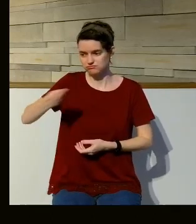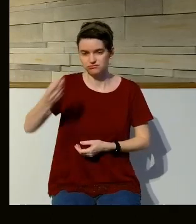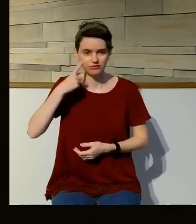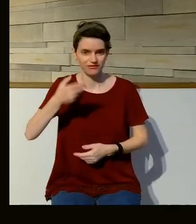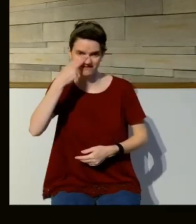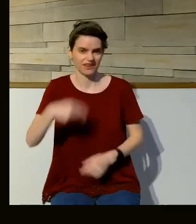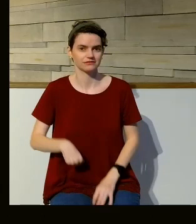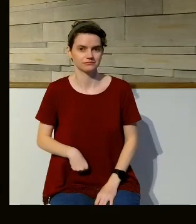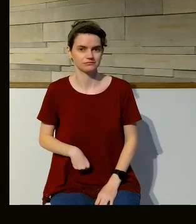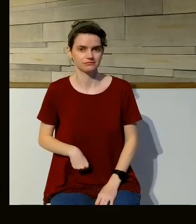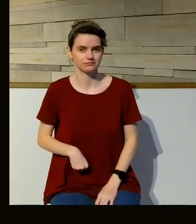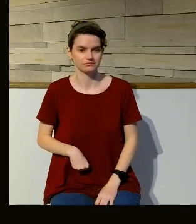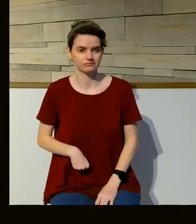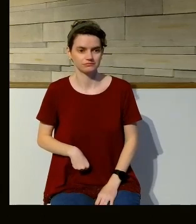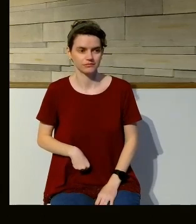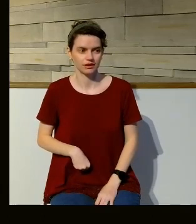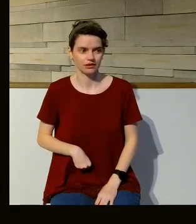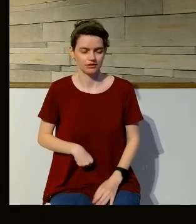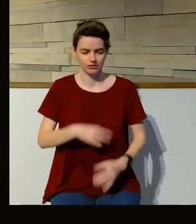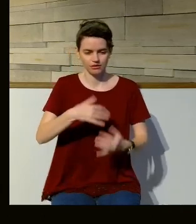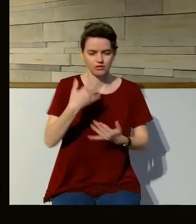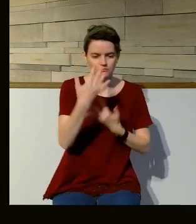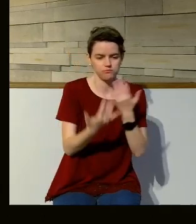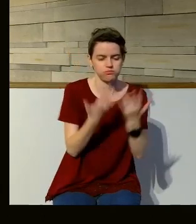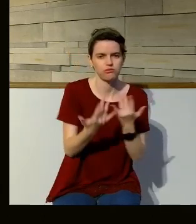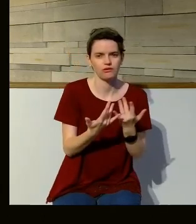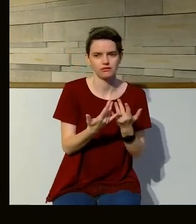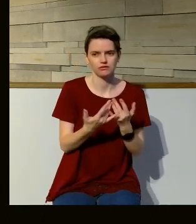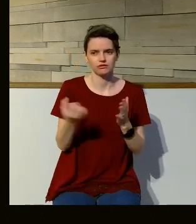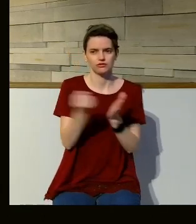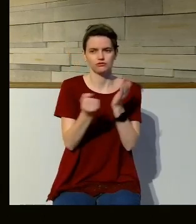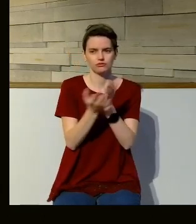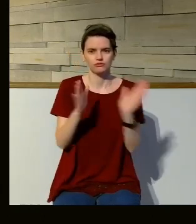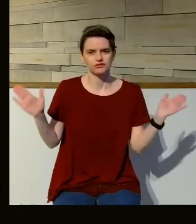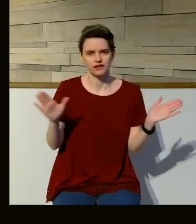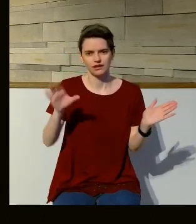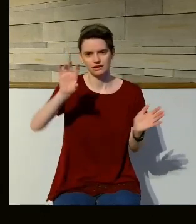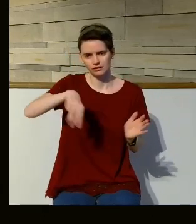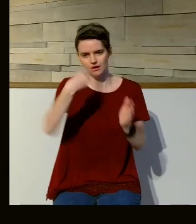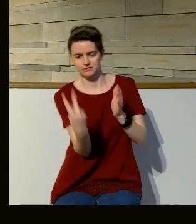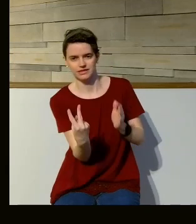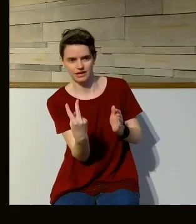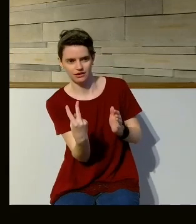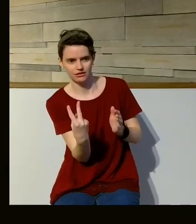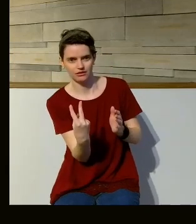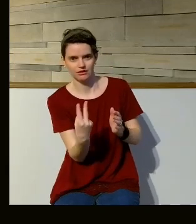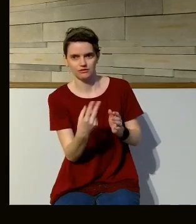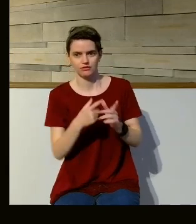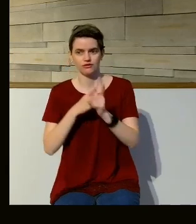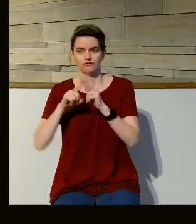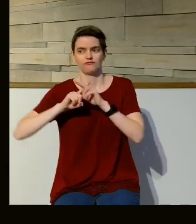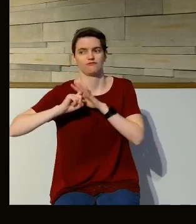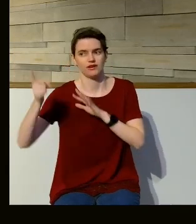entertainment. They're being boiled alive, beheaded, crucified upside down, running for their